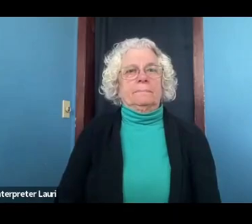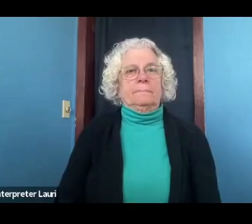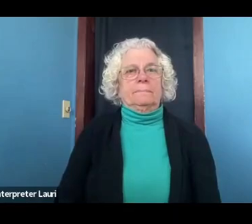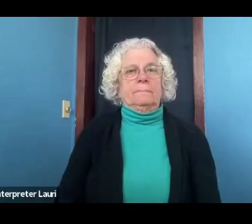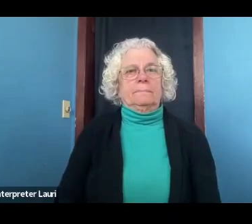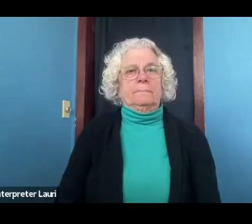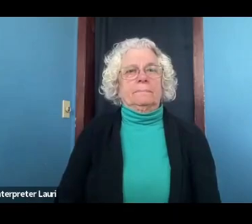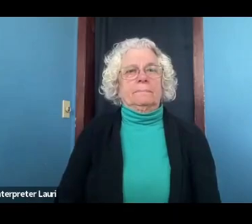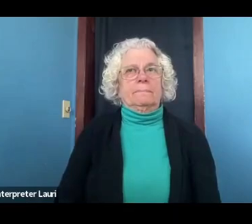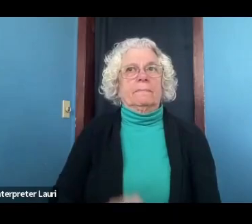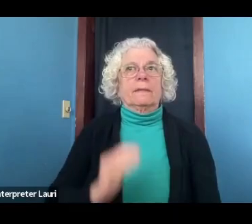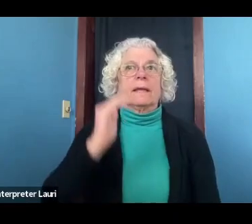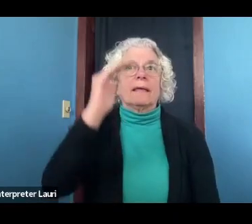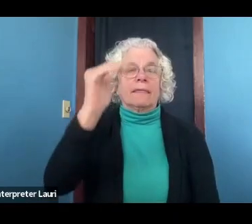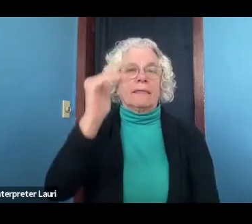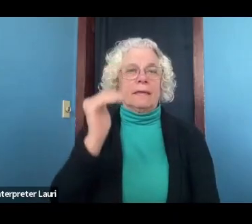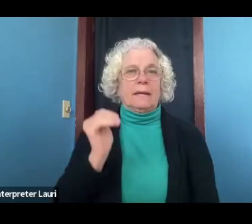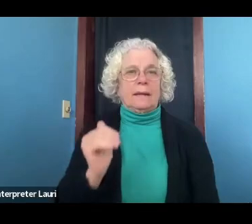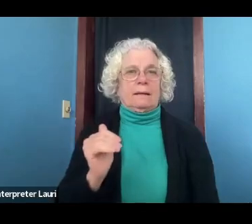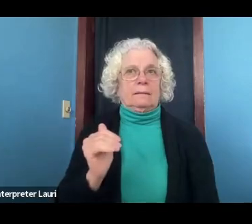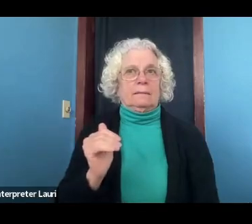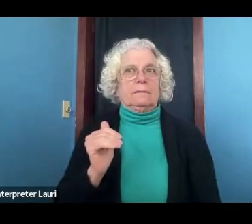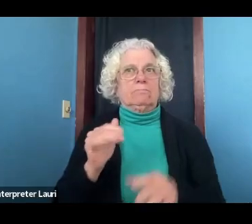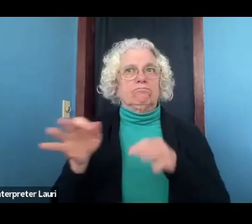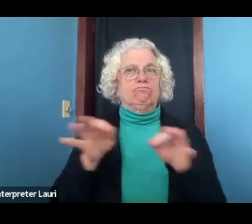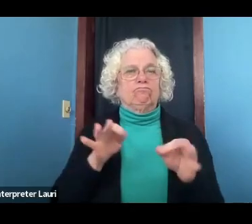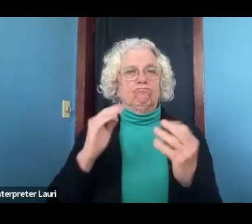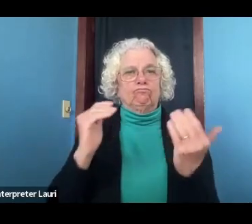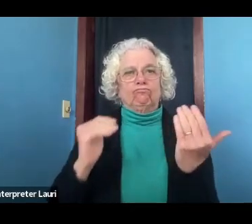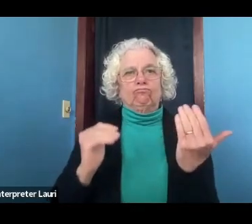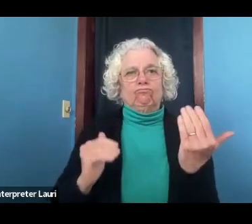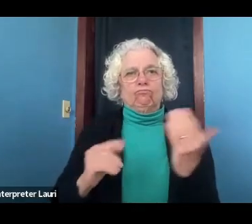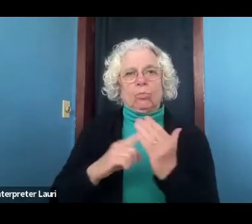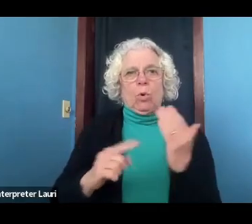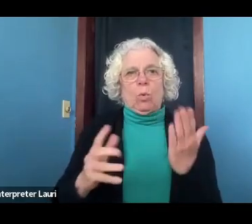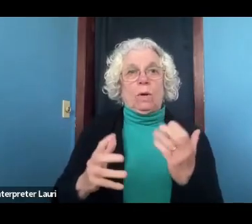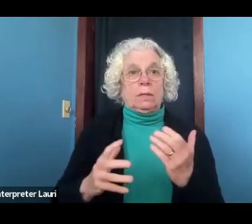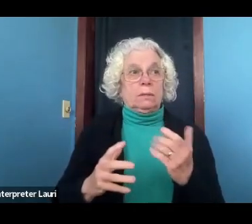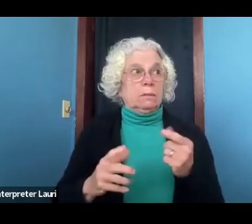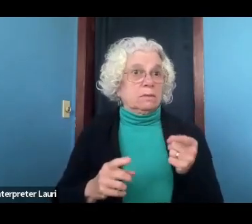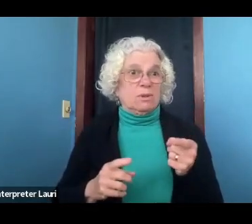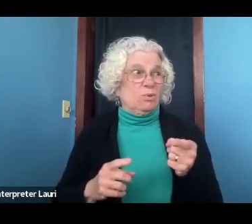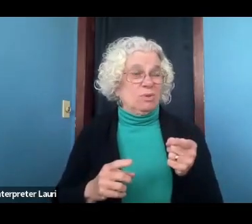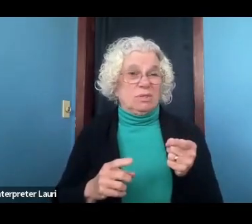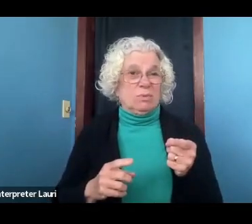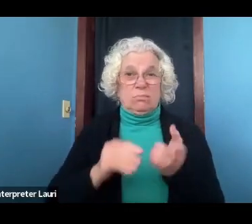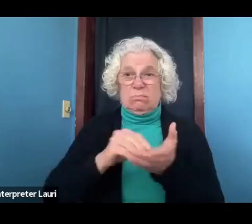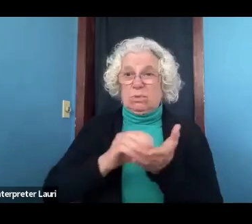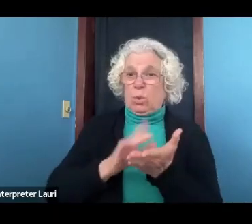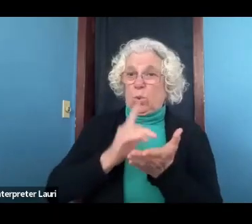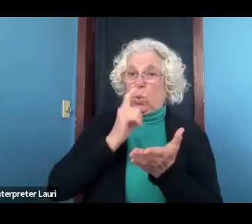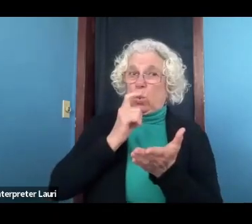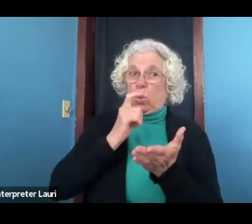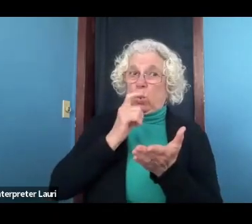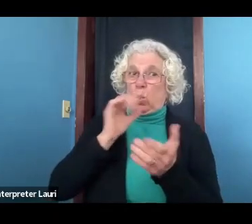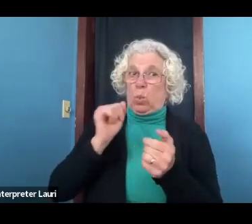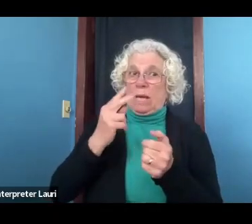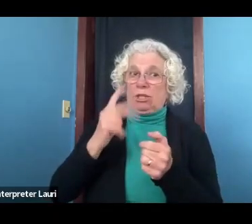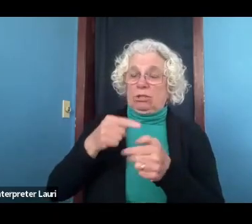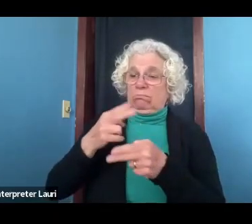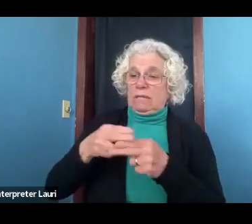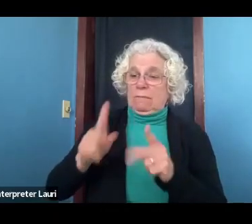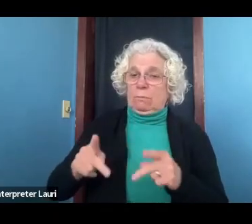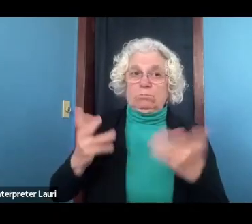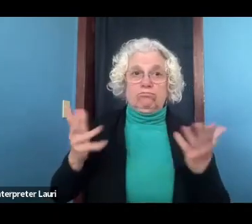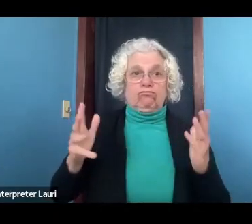And then it goes down to the instructions part. So if all you wanted to do was name a person as your agent, you could stop there